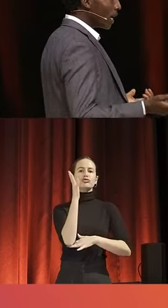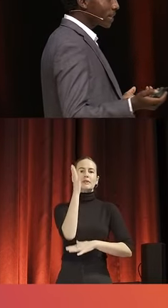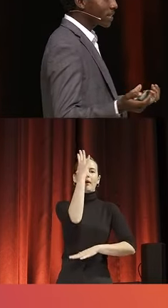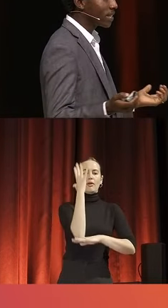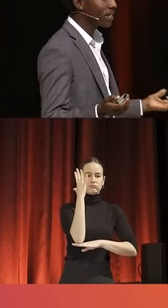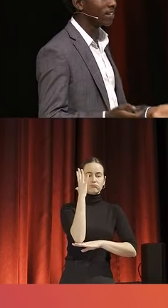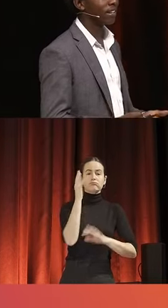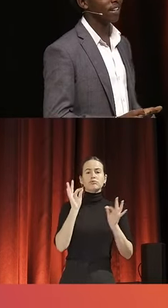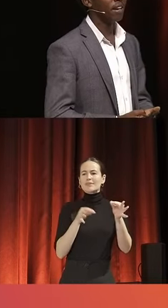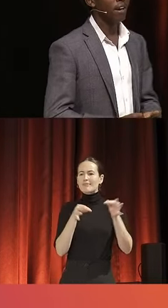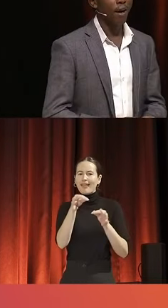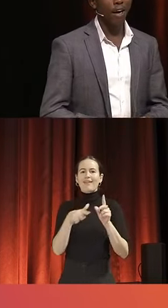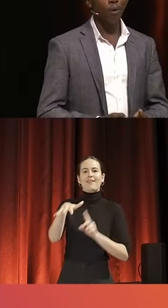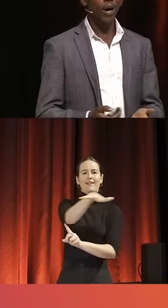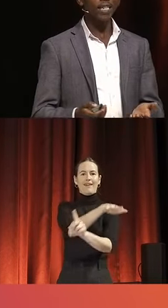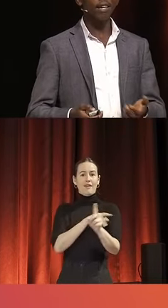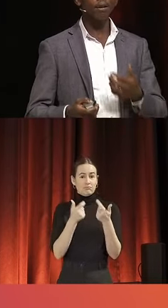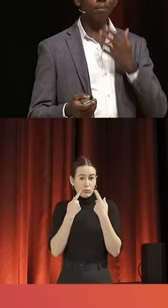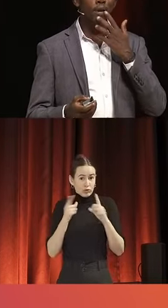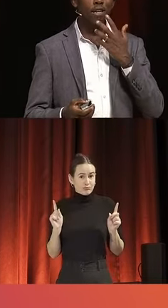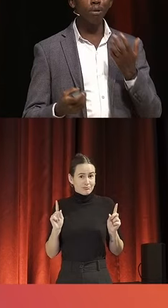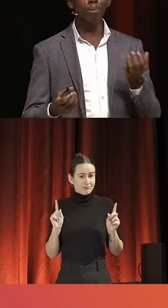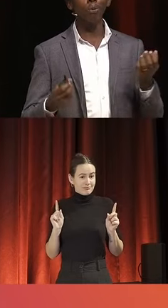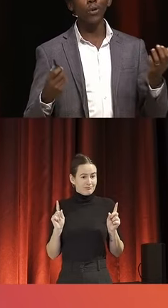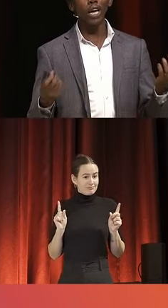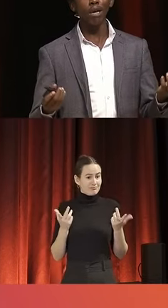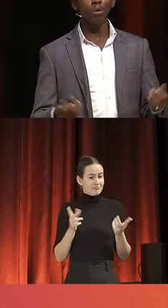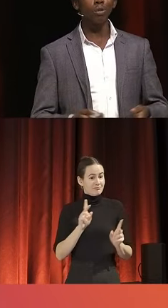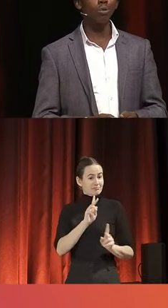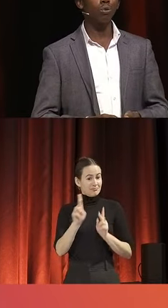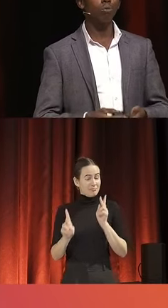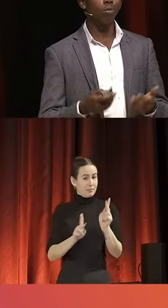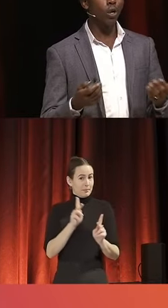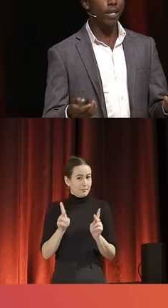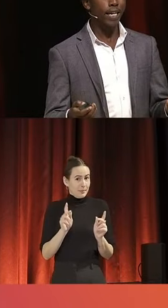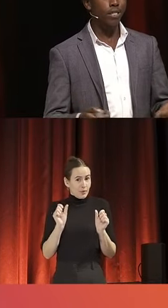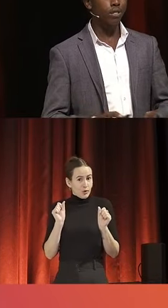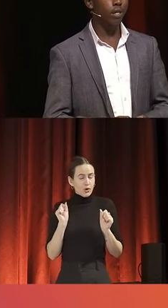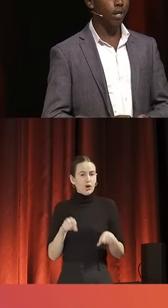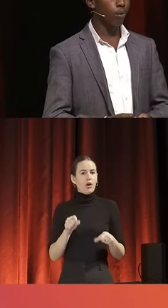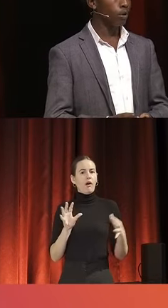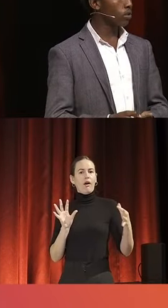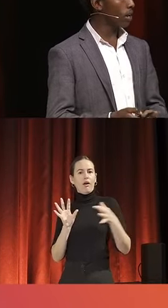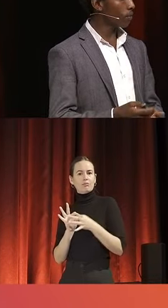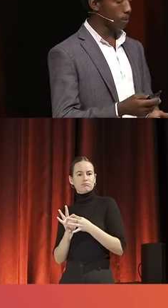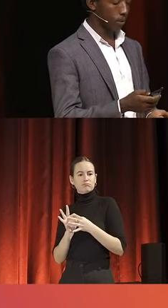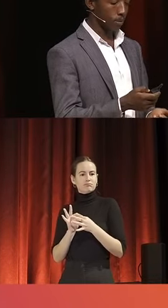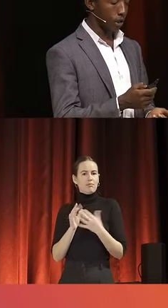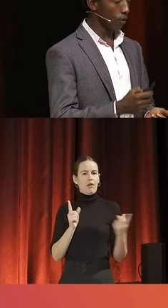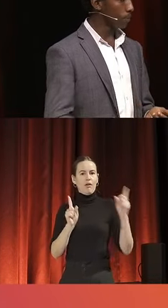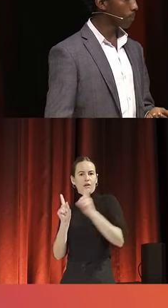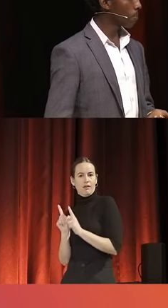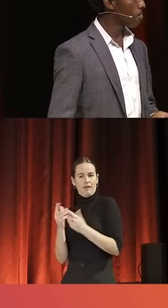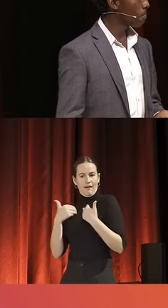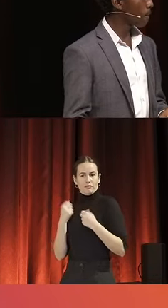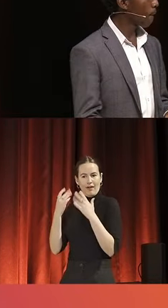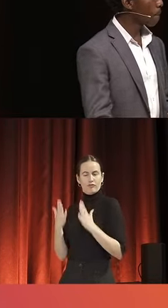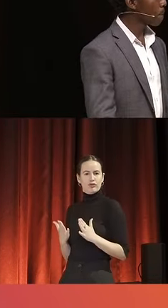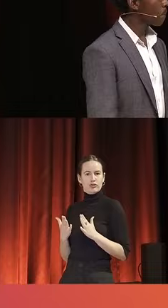it worked. It worked, and many people were able to connect with the drivers themselves.